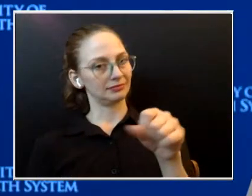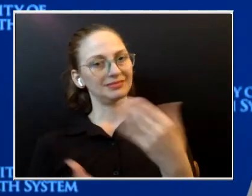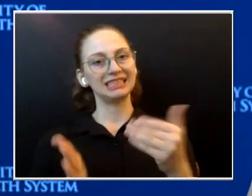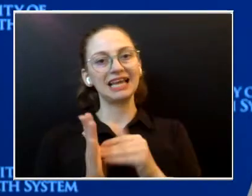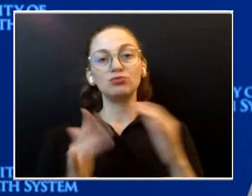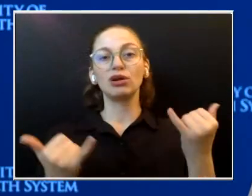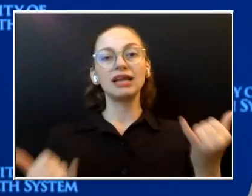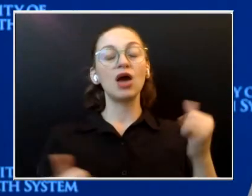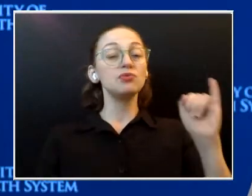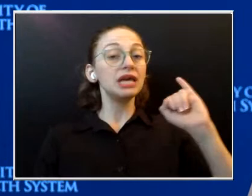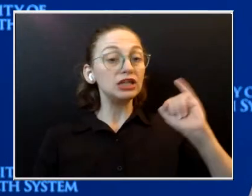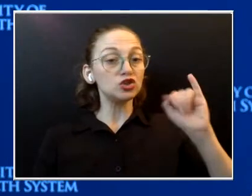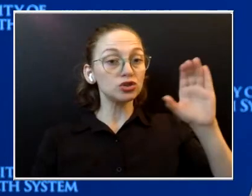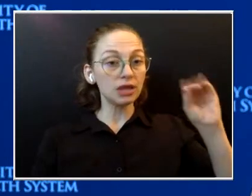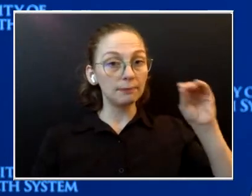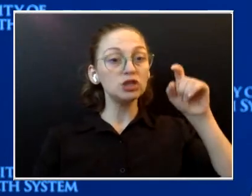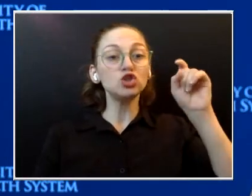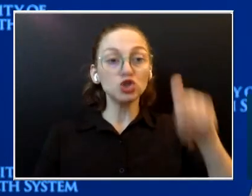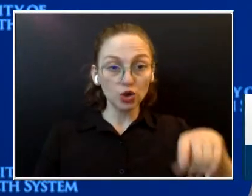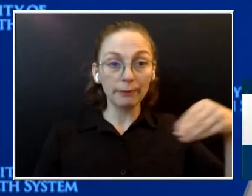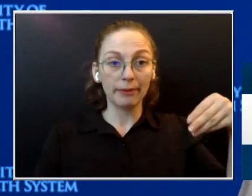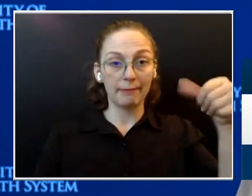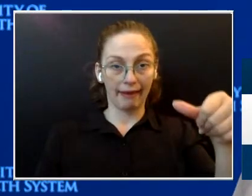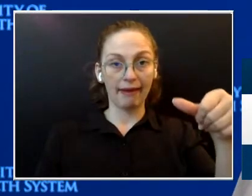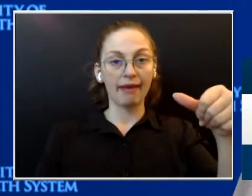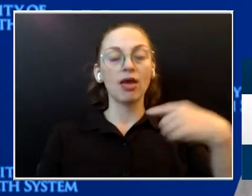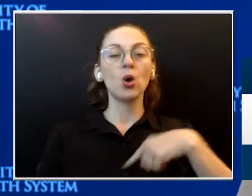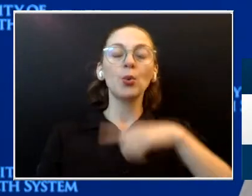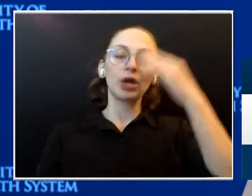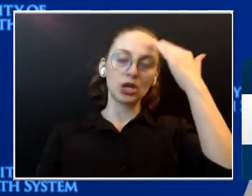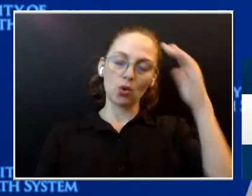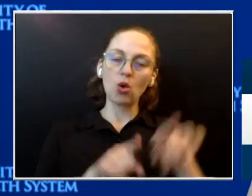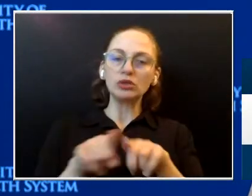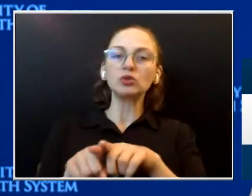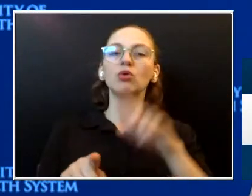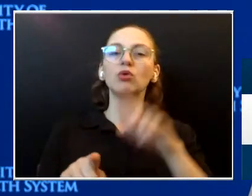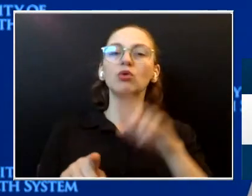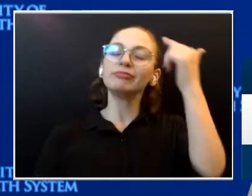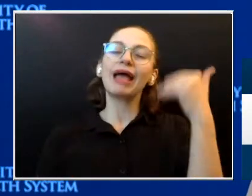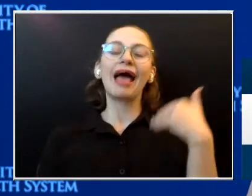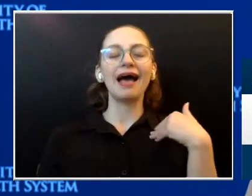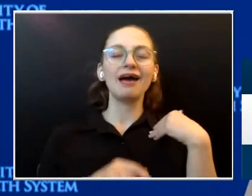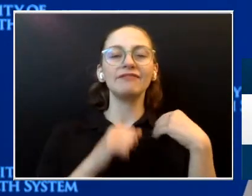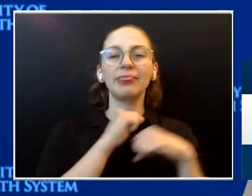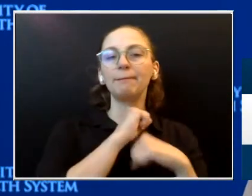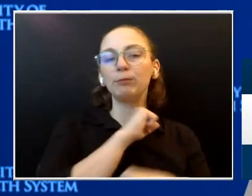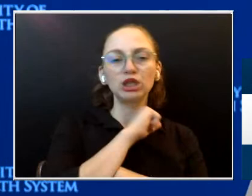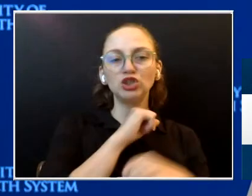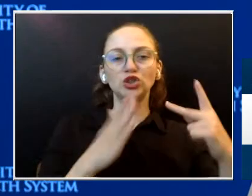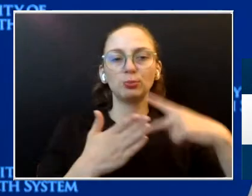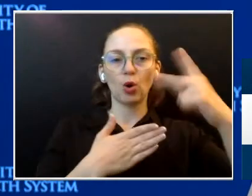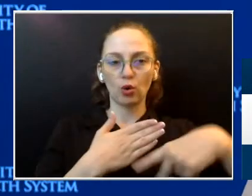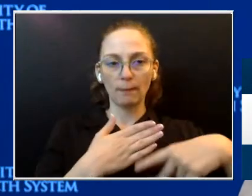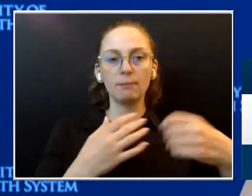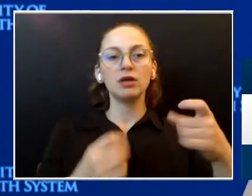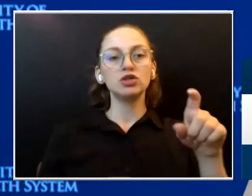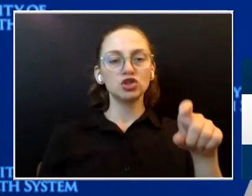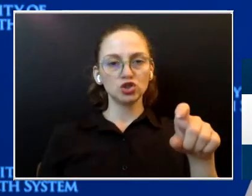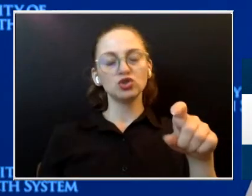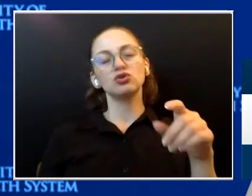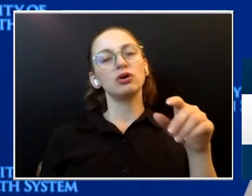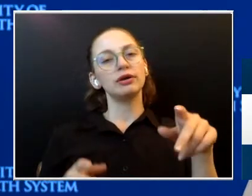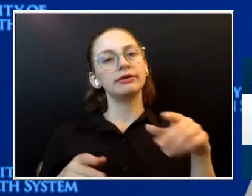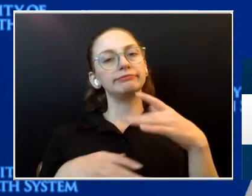it. We know also that the government has that bridge program, which should allow those commercial pharmacies like Walgreens and CVS